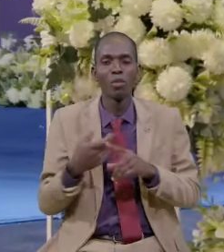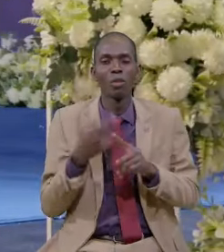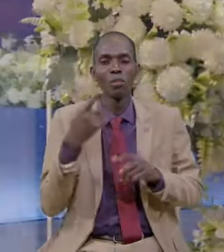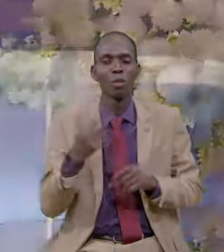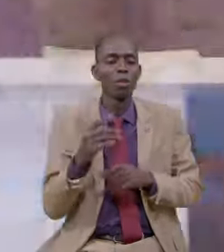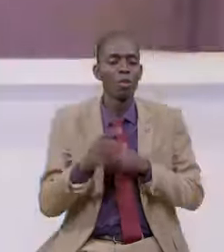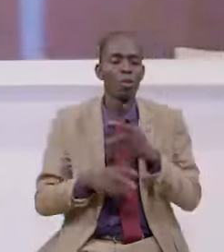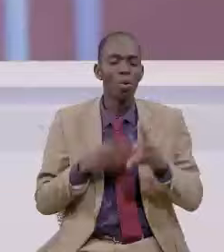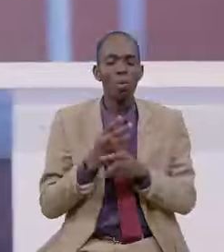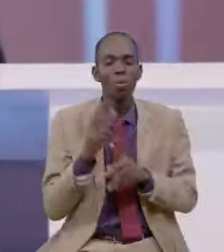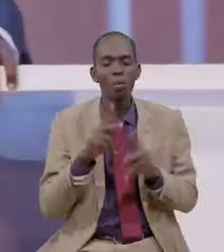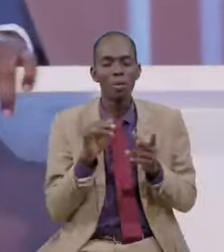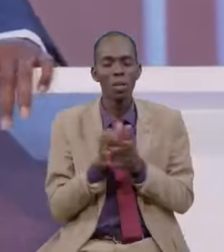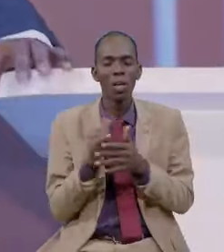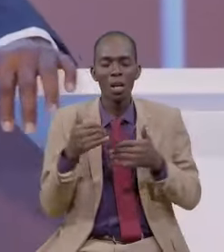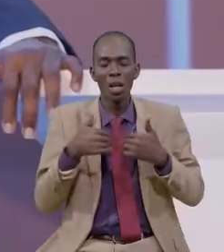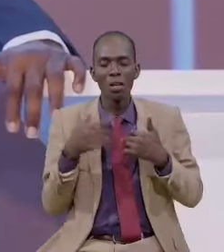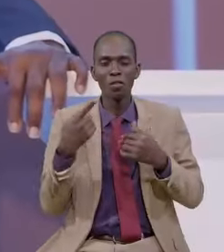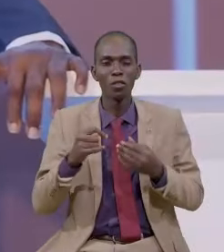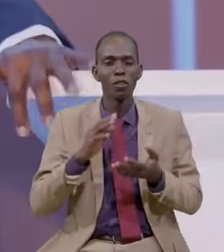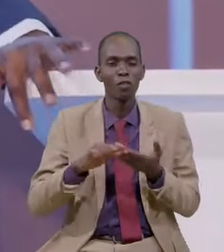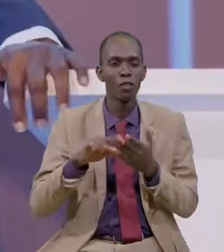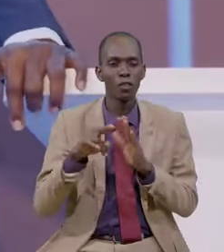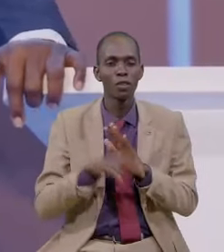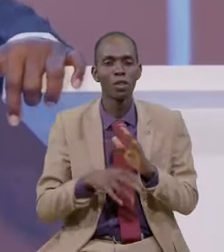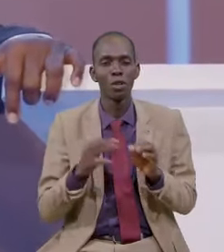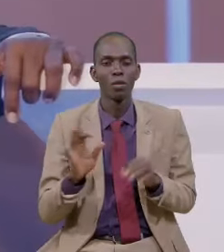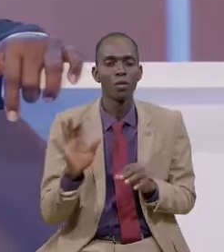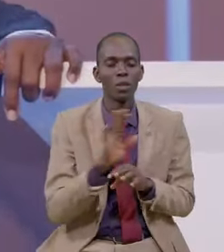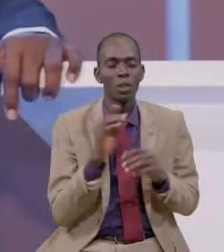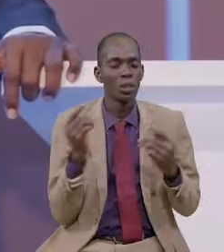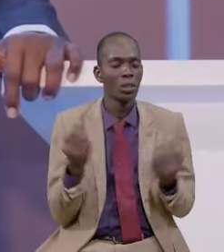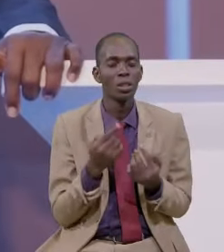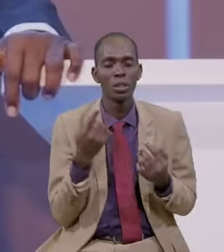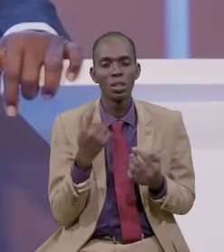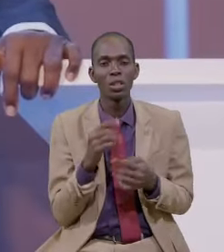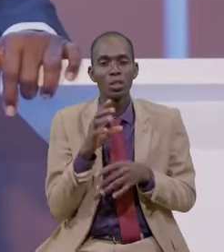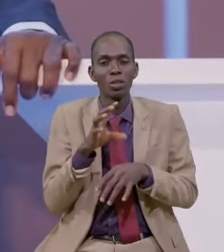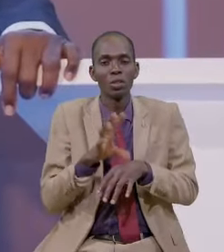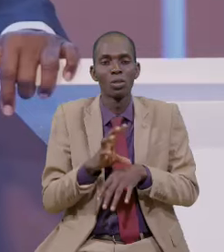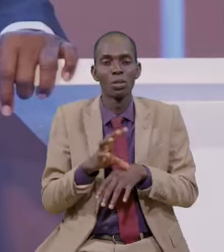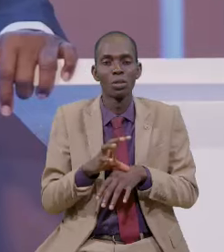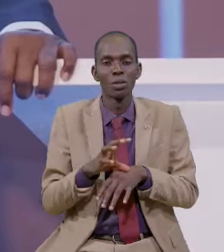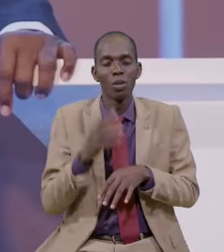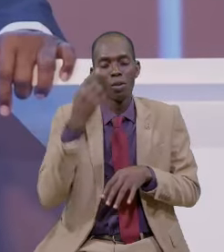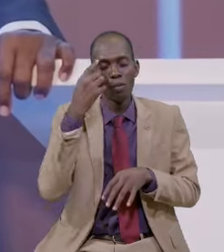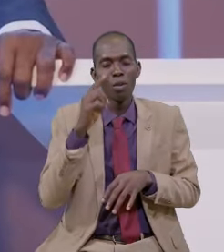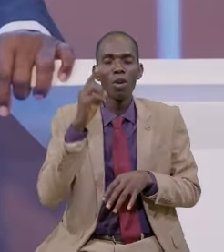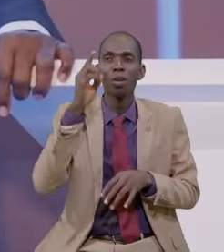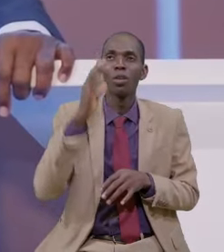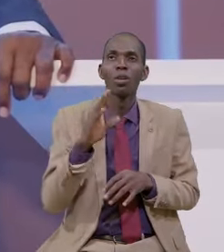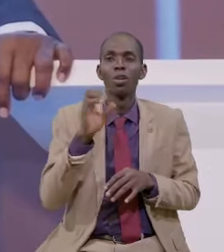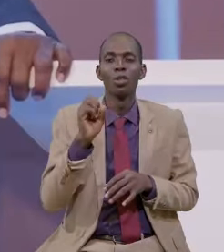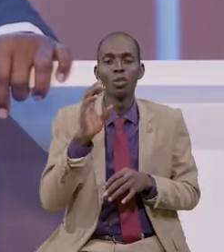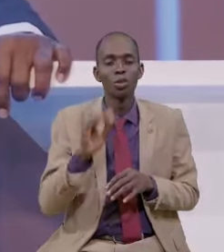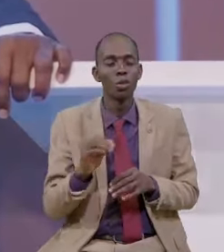have the forgiveness, the freedom of their sin. The church for the world, for God so loved the